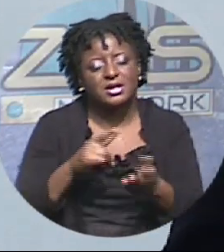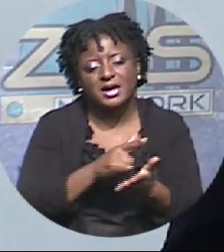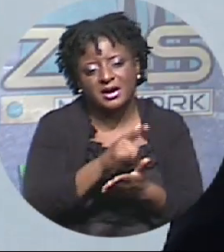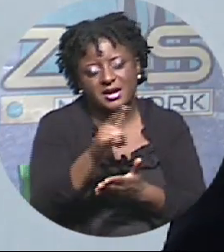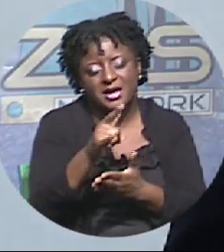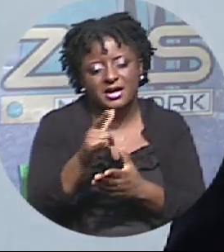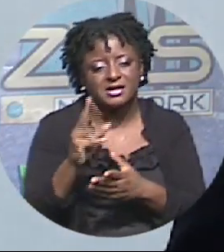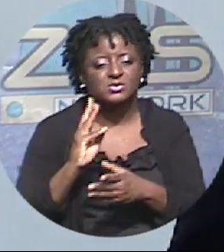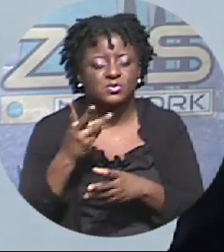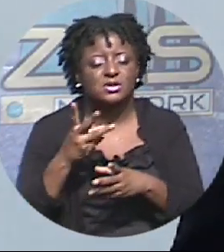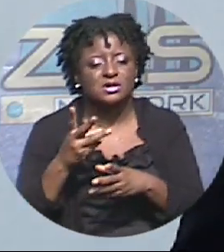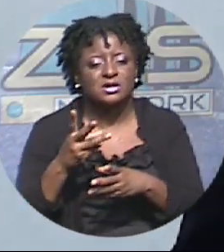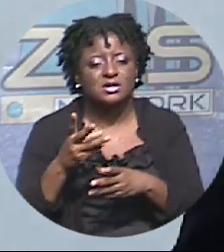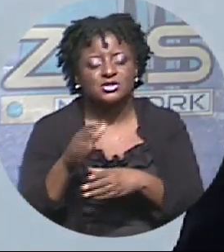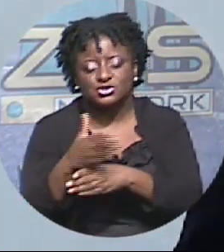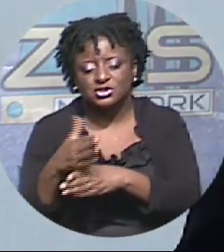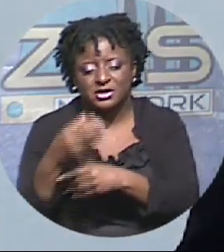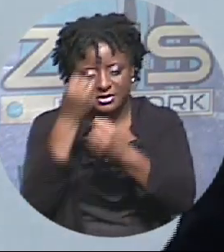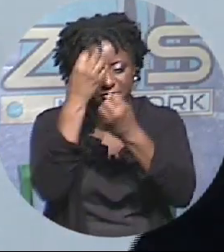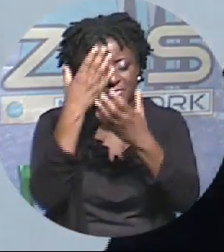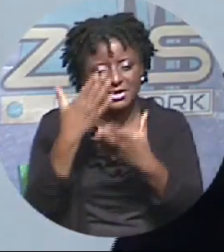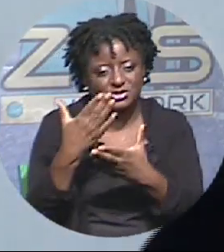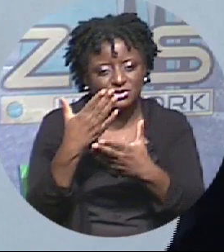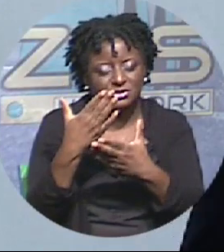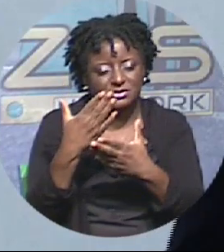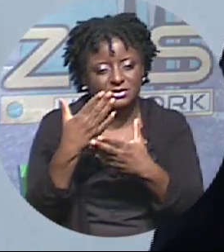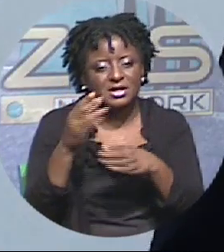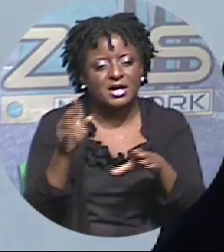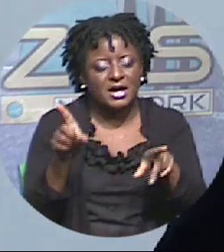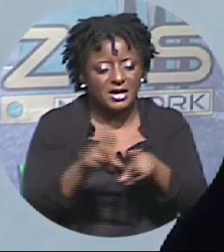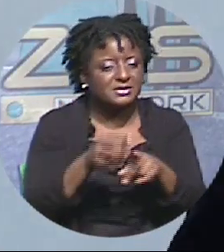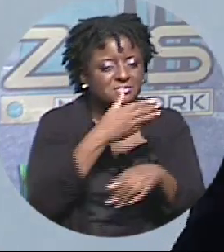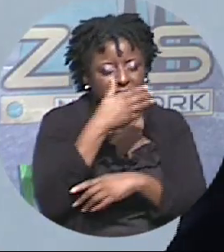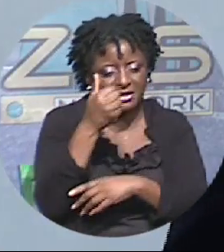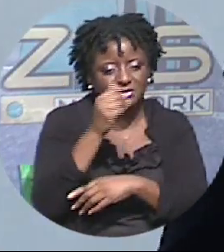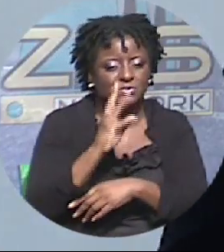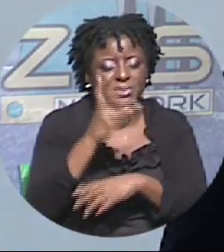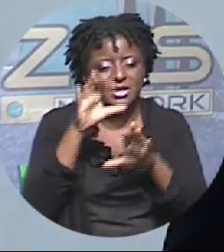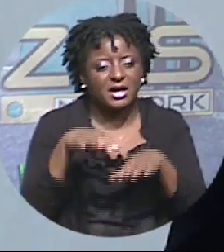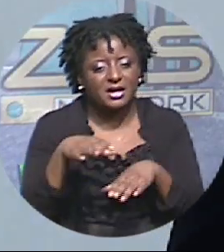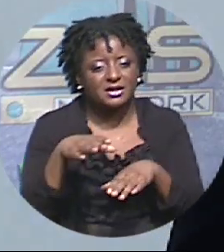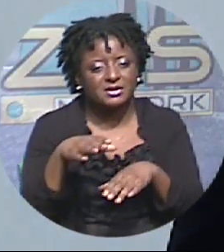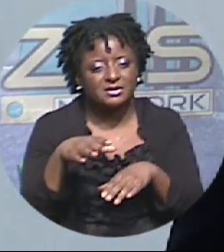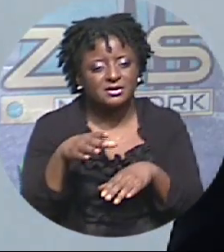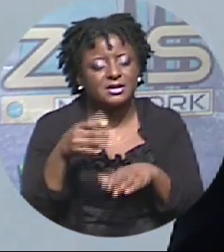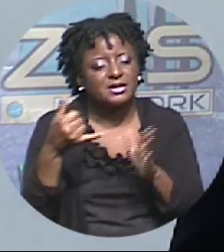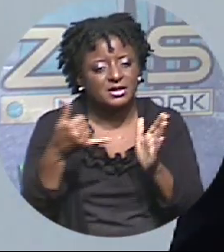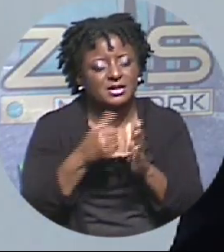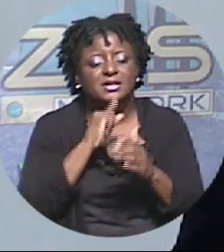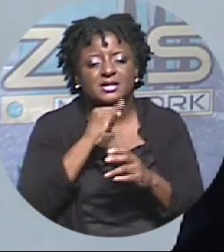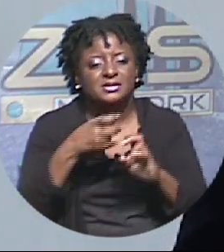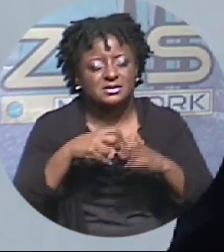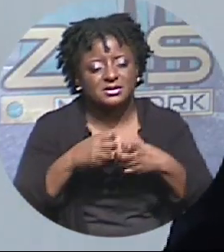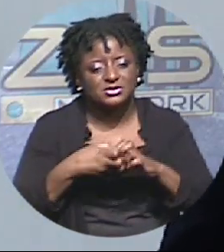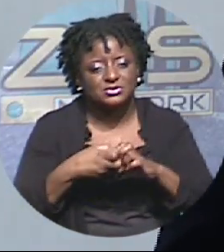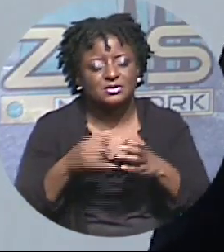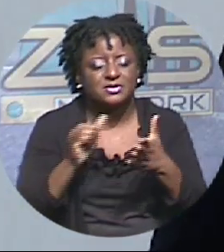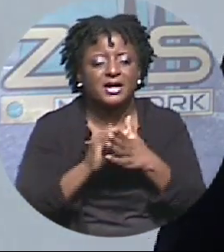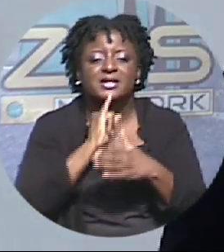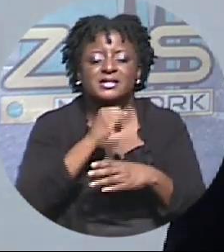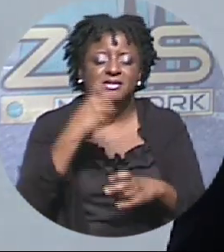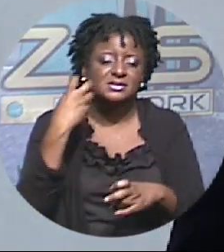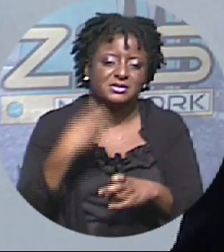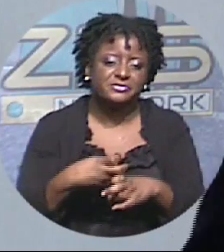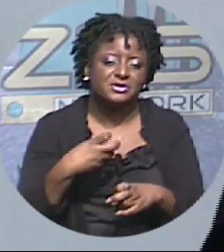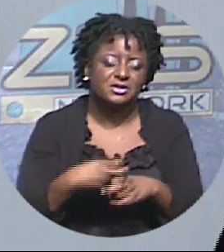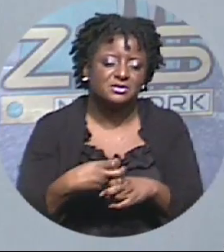can. But of course, you have to realize that it is an issue. It's an issue that it's very difficult in